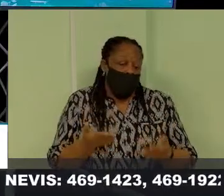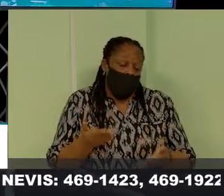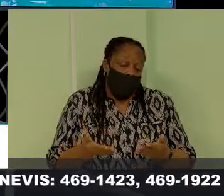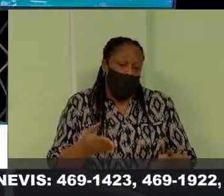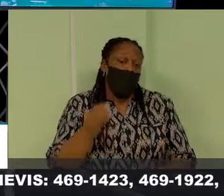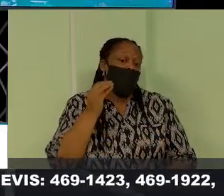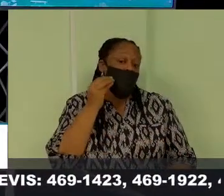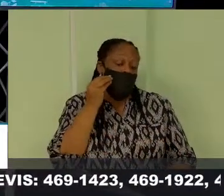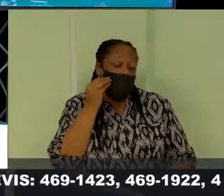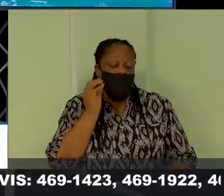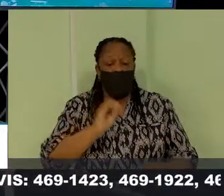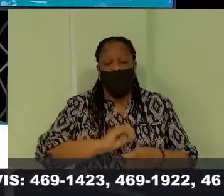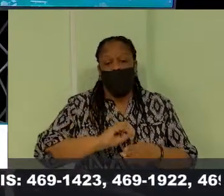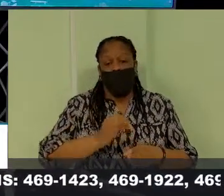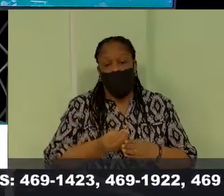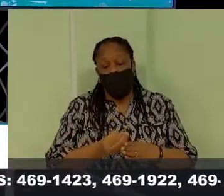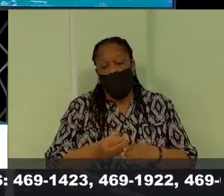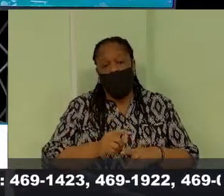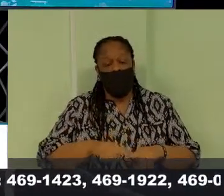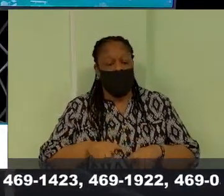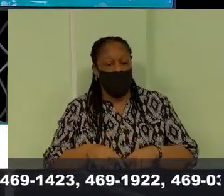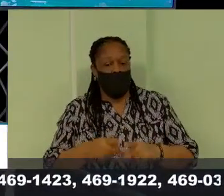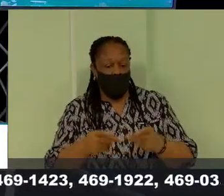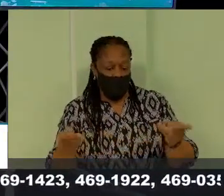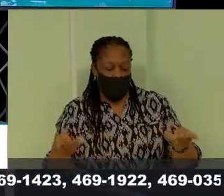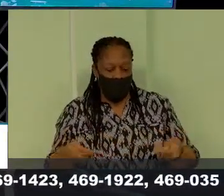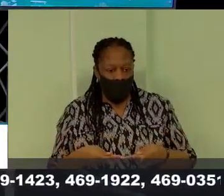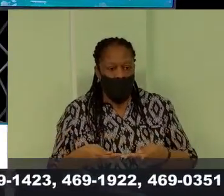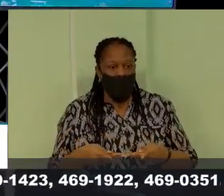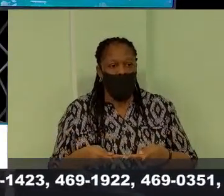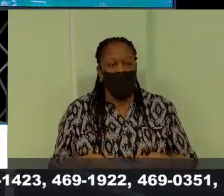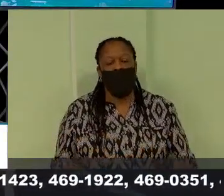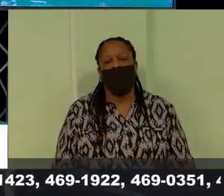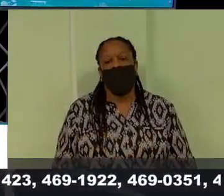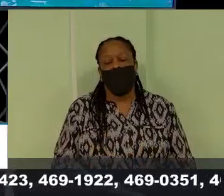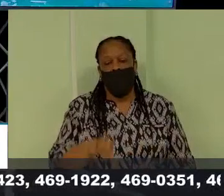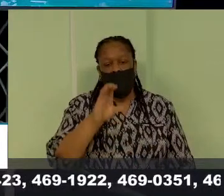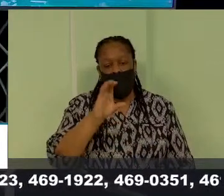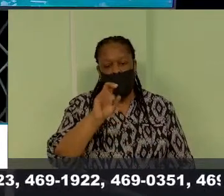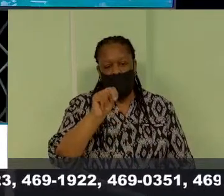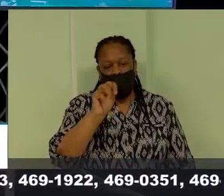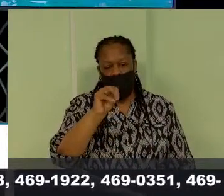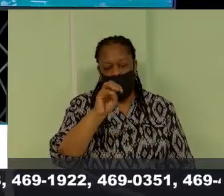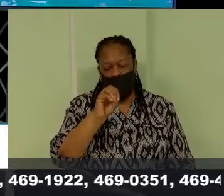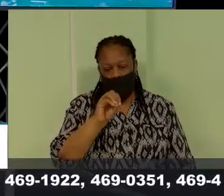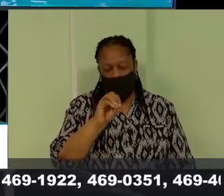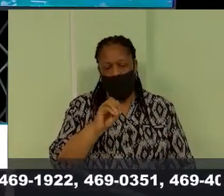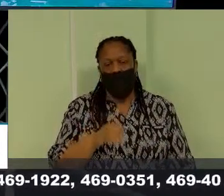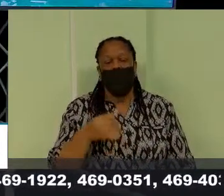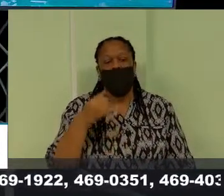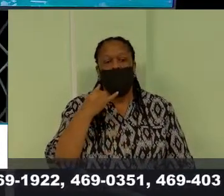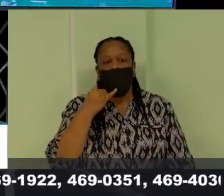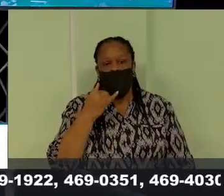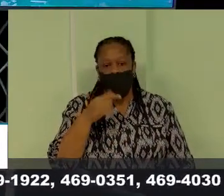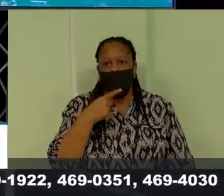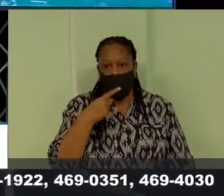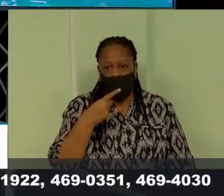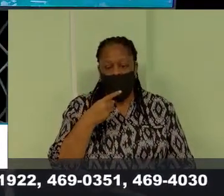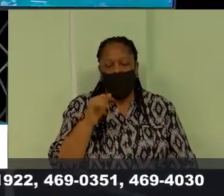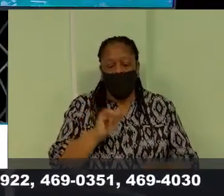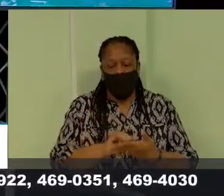designated site. The CMO is empowered under the Public Health Act and the Quarantine